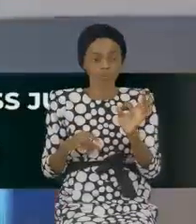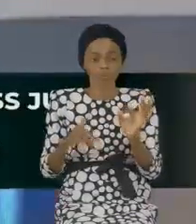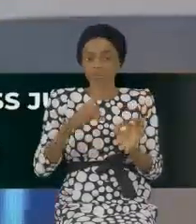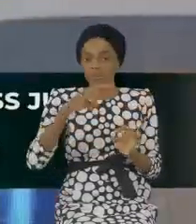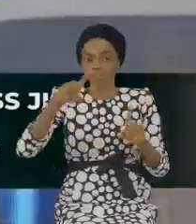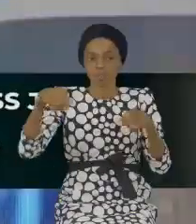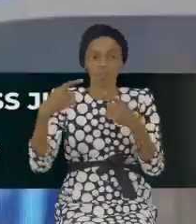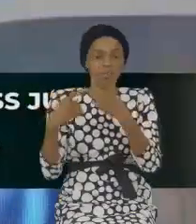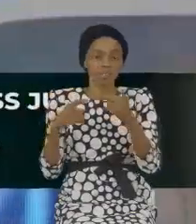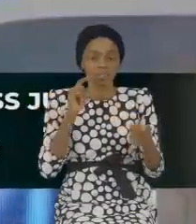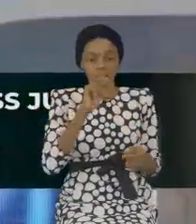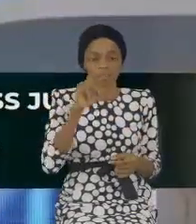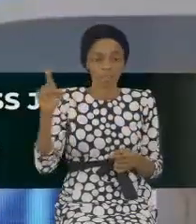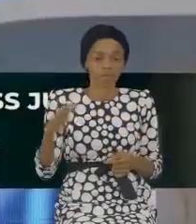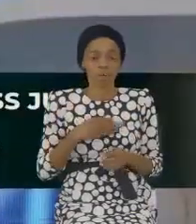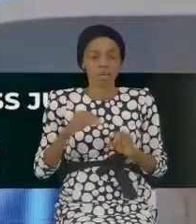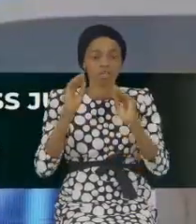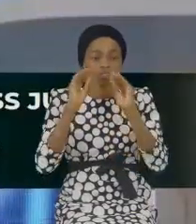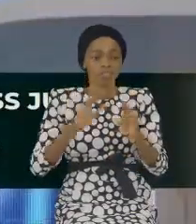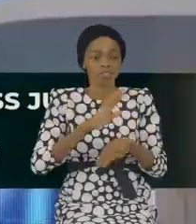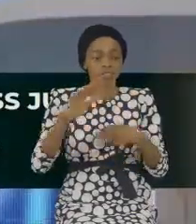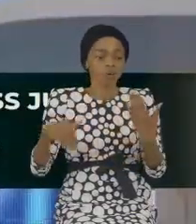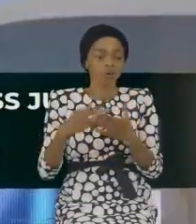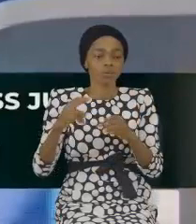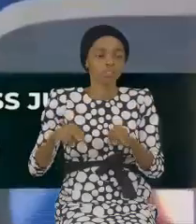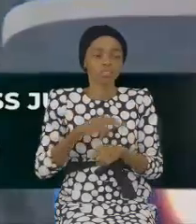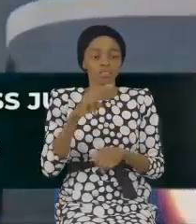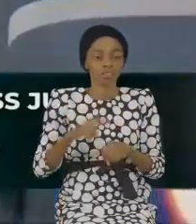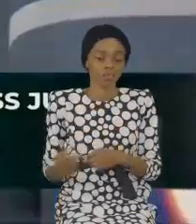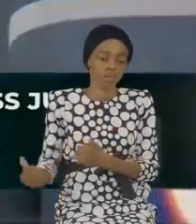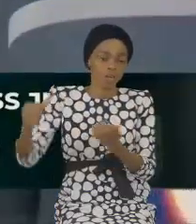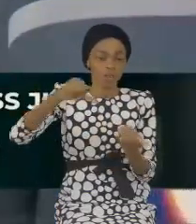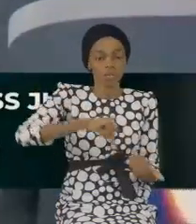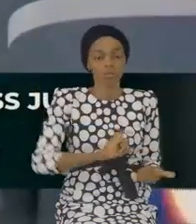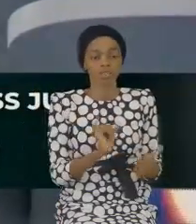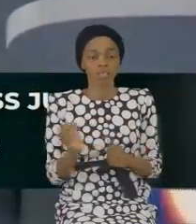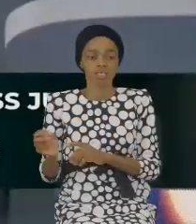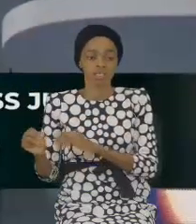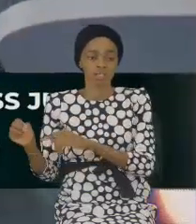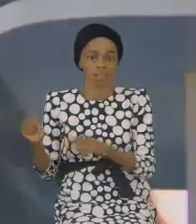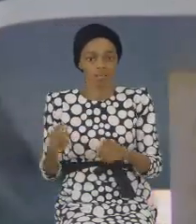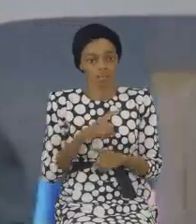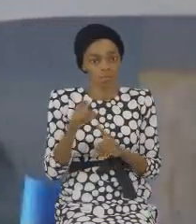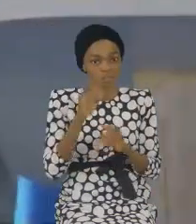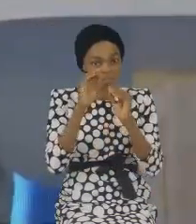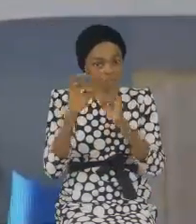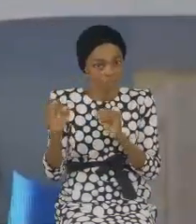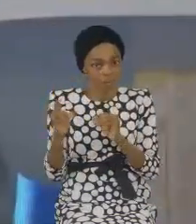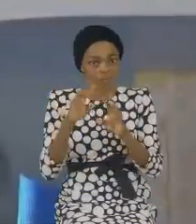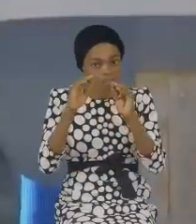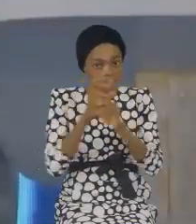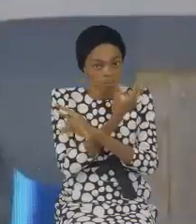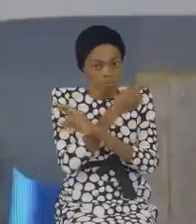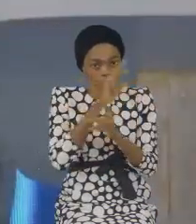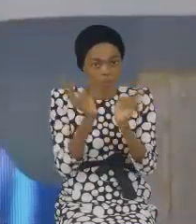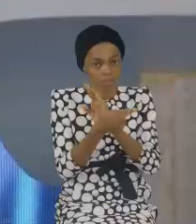ye therefore and teach all nations, baptizing them." When you teach them repentance, you teach